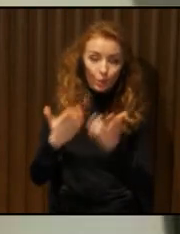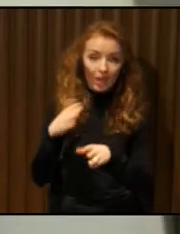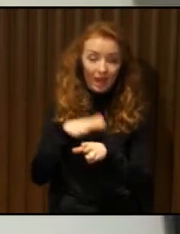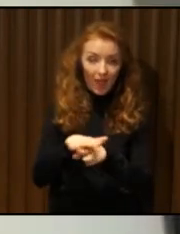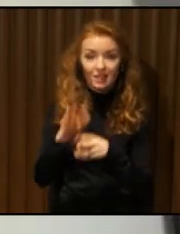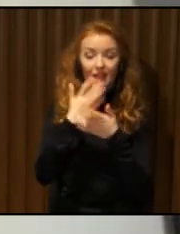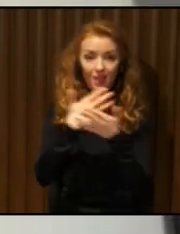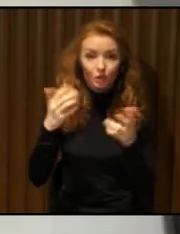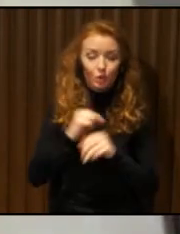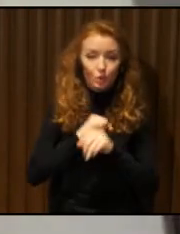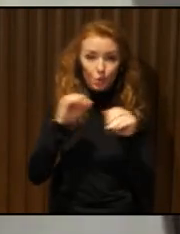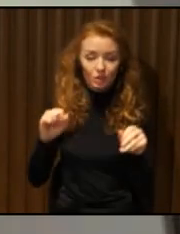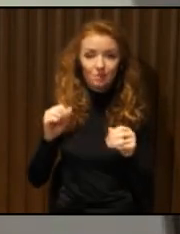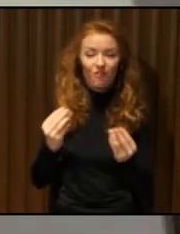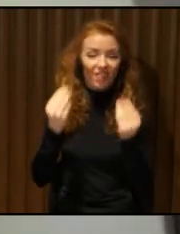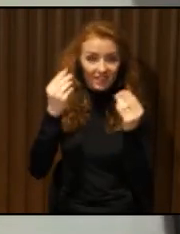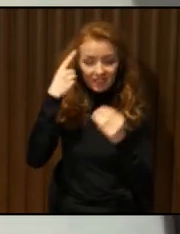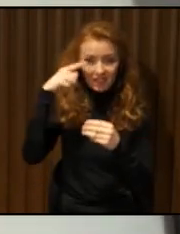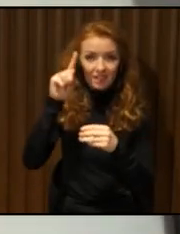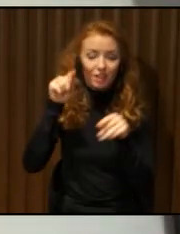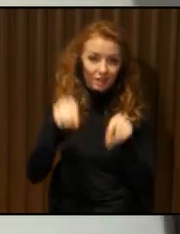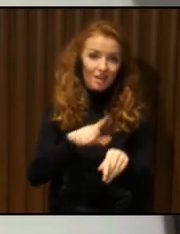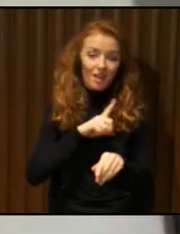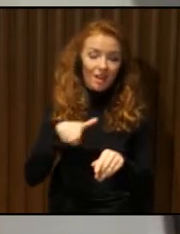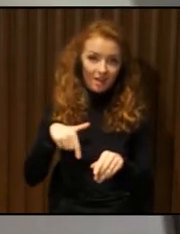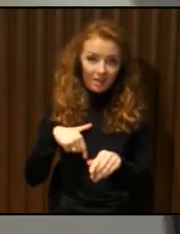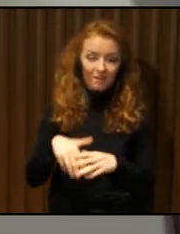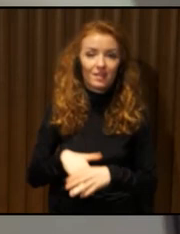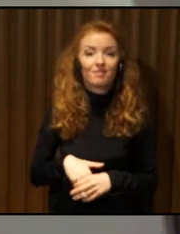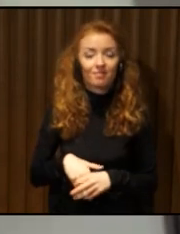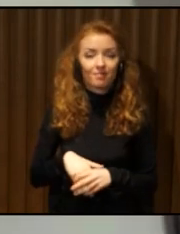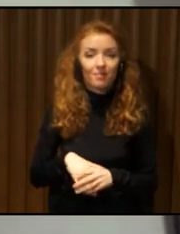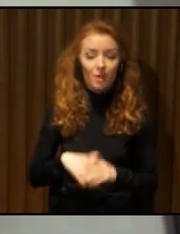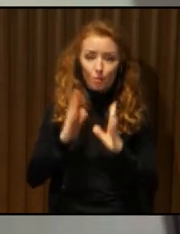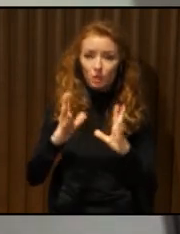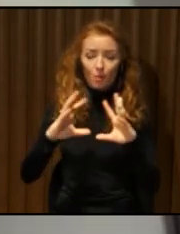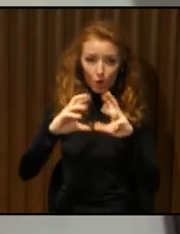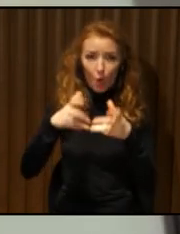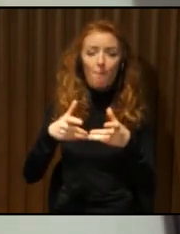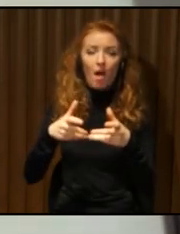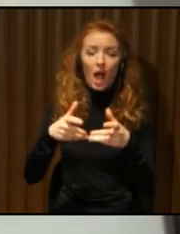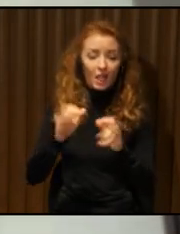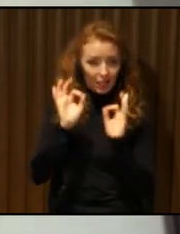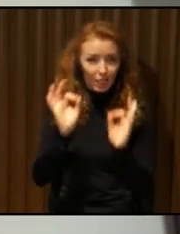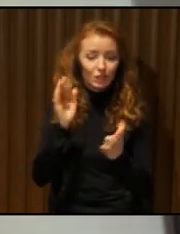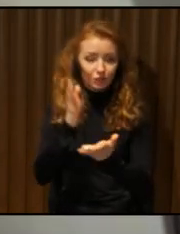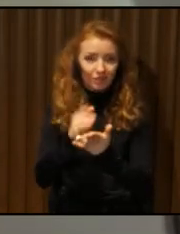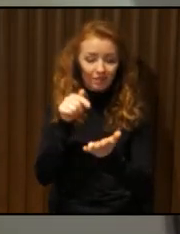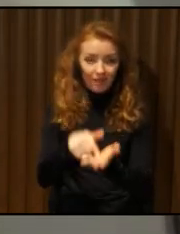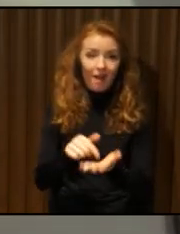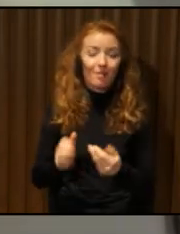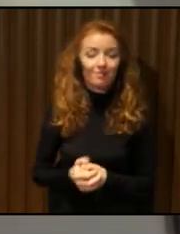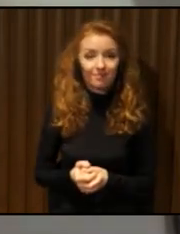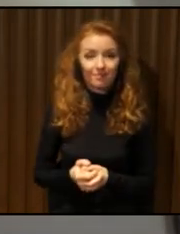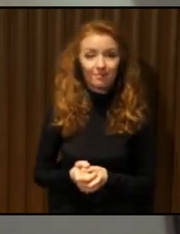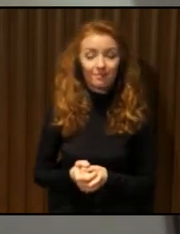here, not only in Israel. Let's go global. Yeah, let's go global, exactly. Yeah. Over just, one sea. You fly